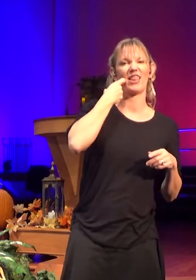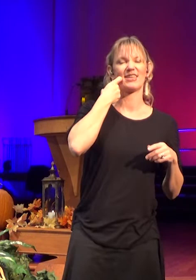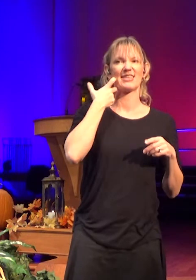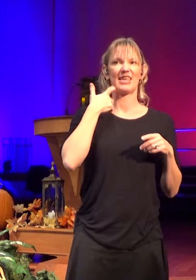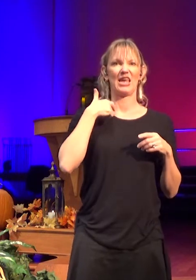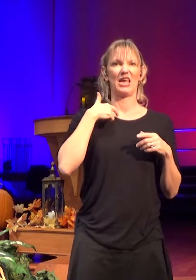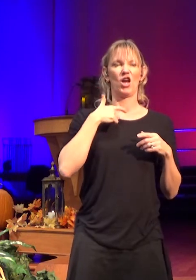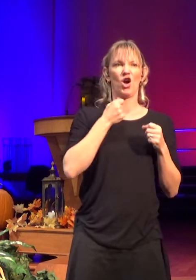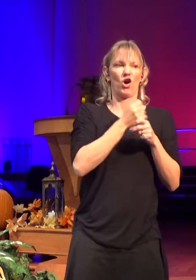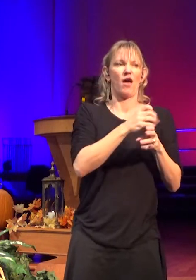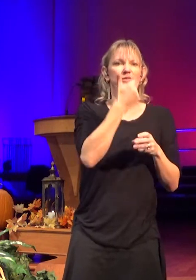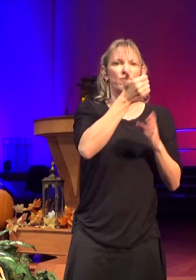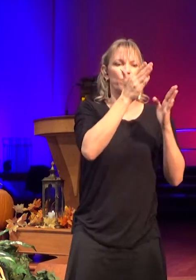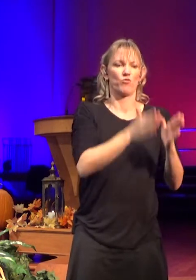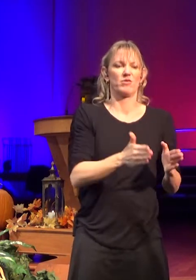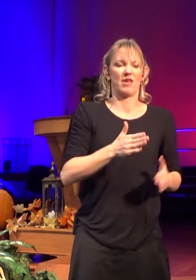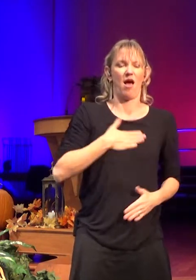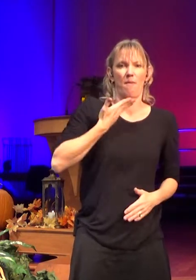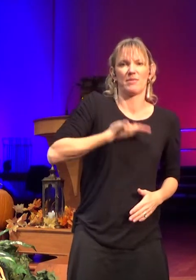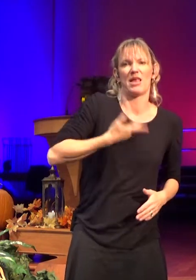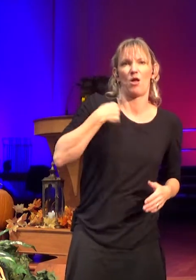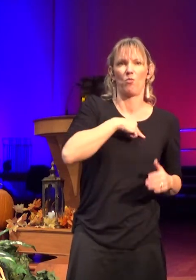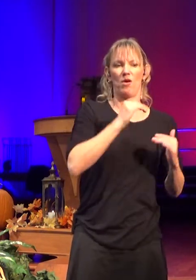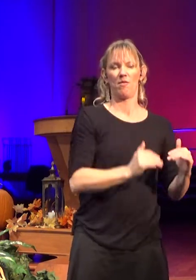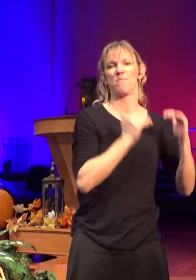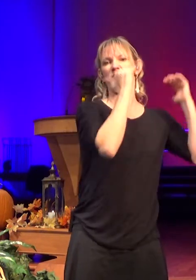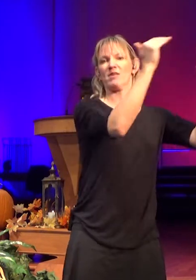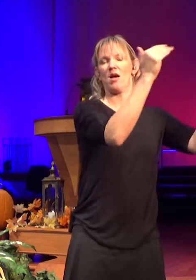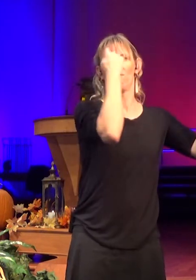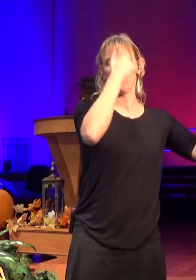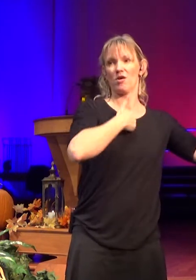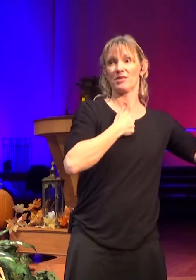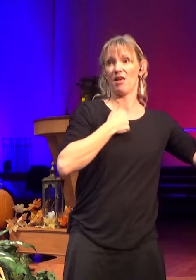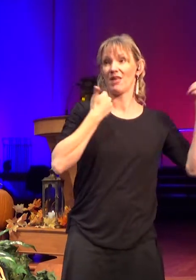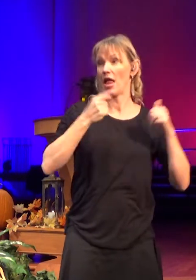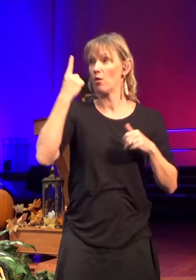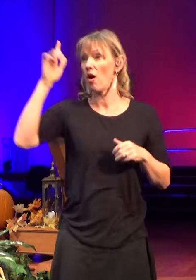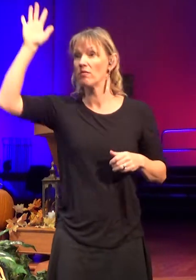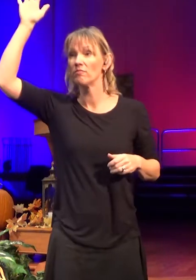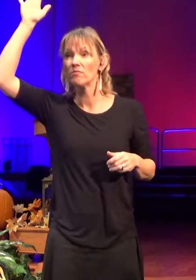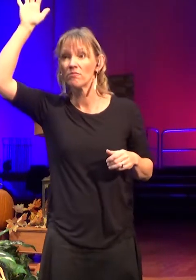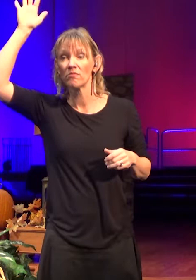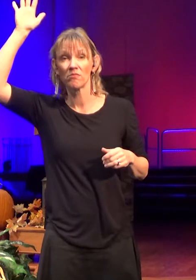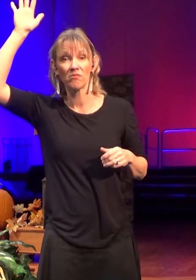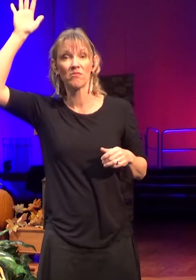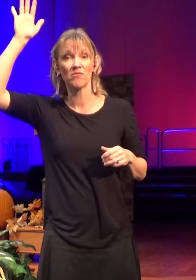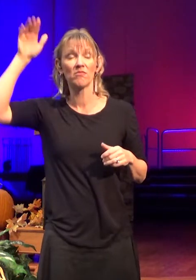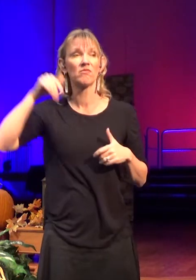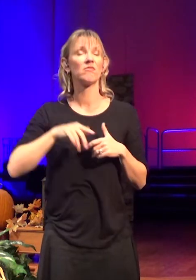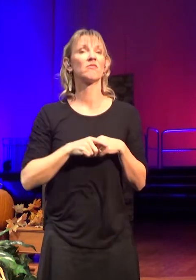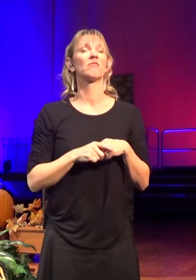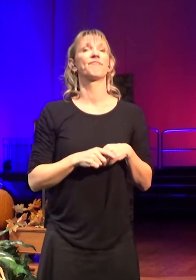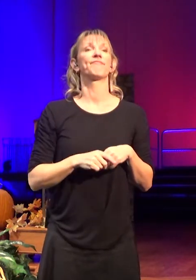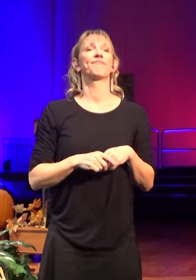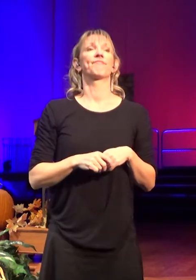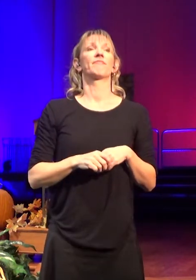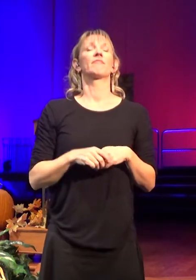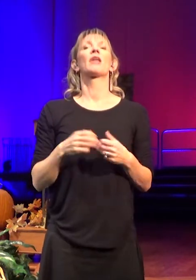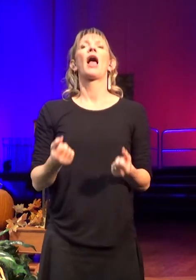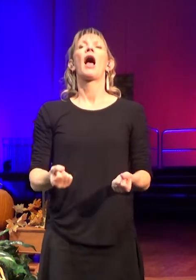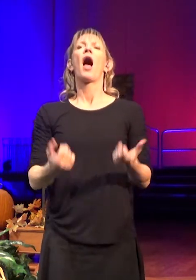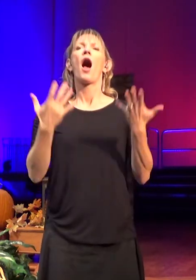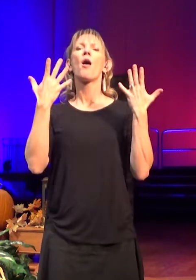It might rock the boat or make someone upset that we're moving on to something higher and better for ourselves. Anybody?